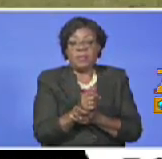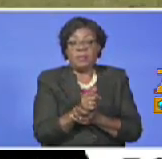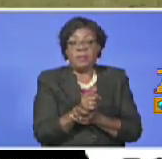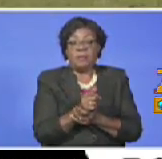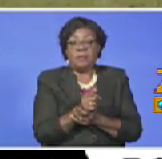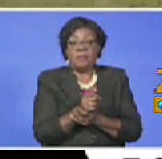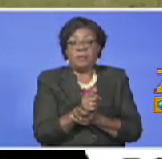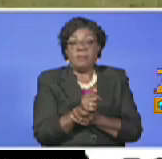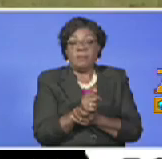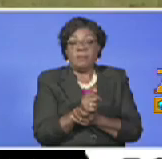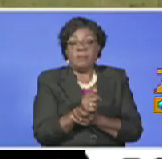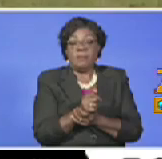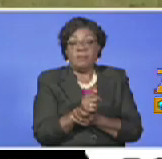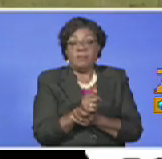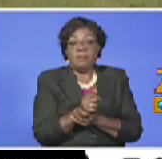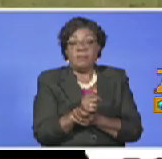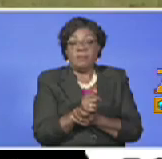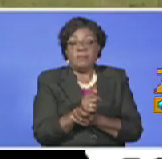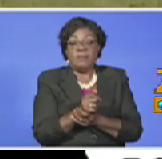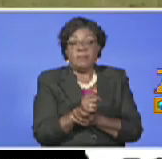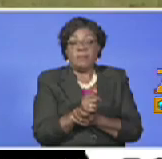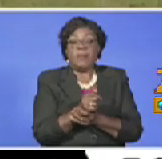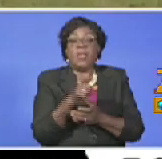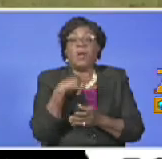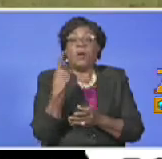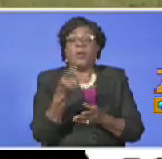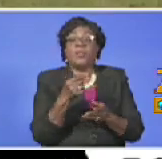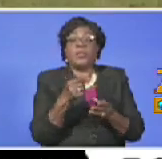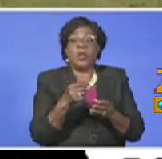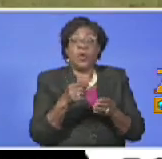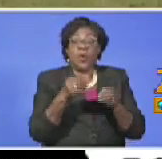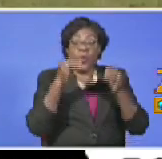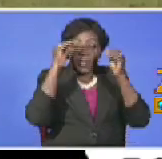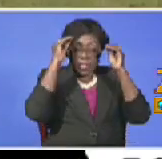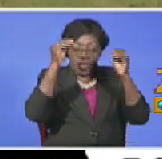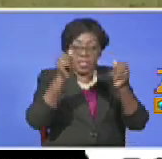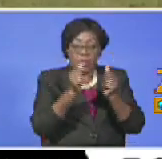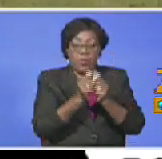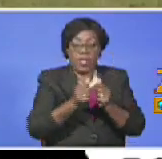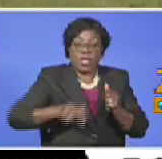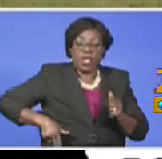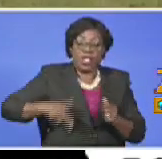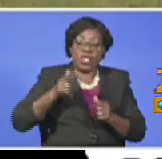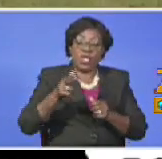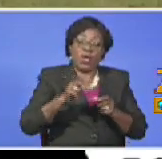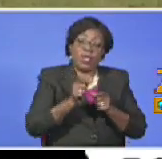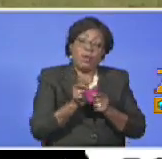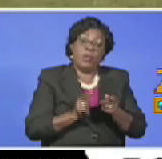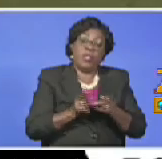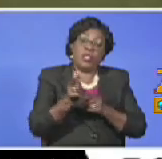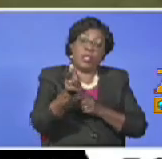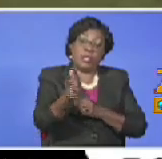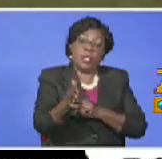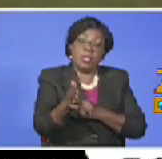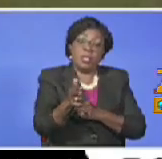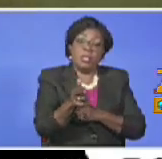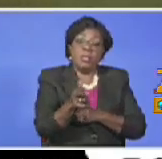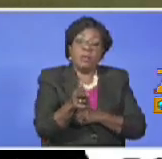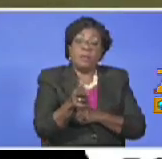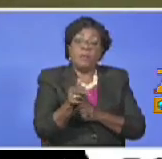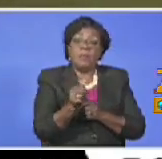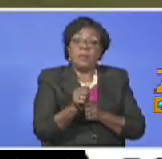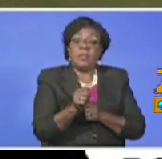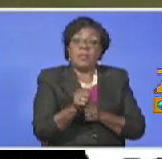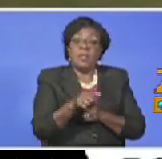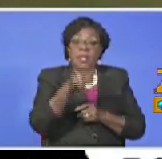bead. Okay? And also we teach that with the shotgun, how does the bullet respond? Dwight